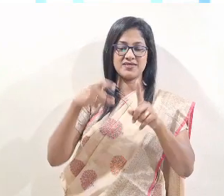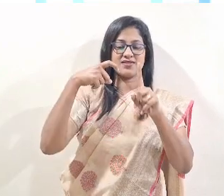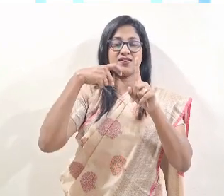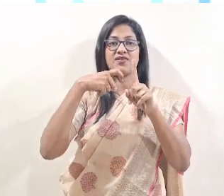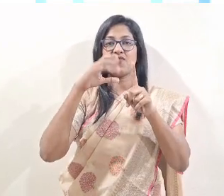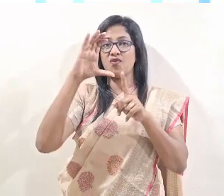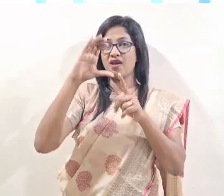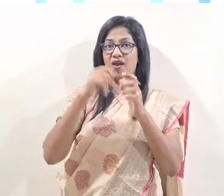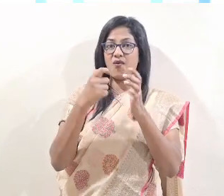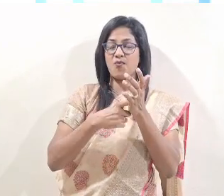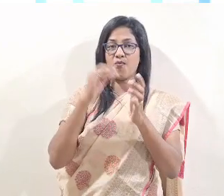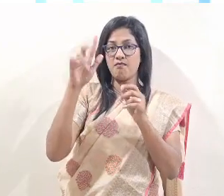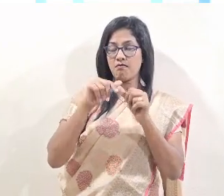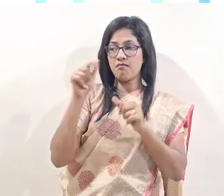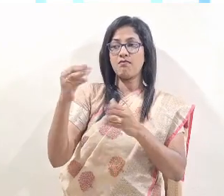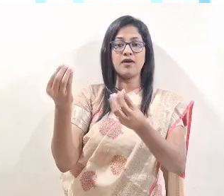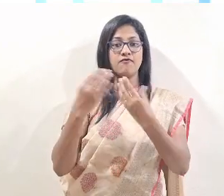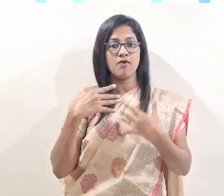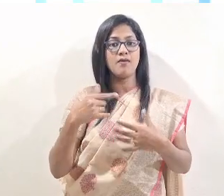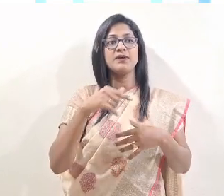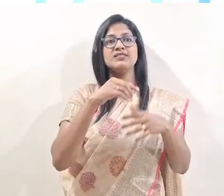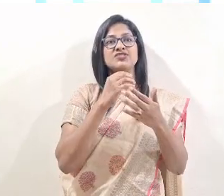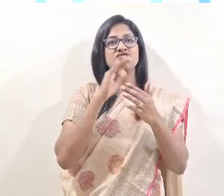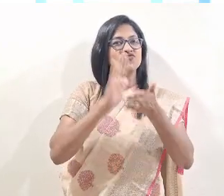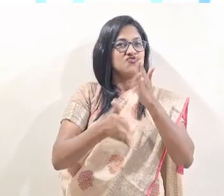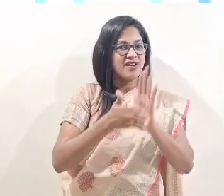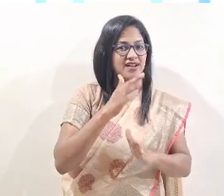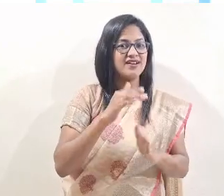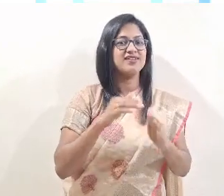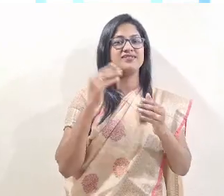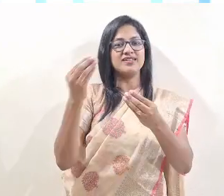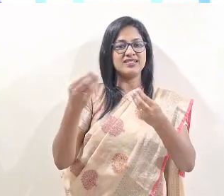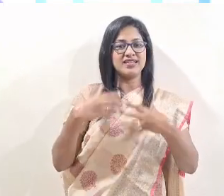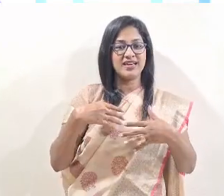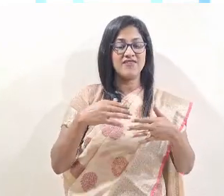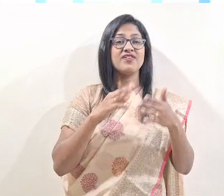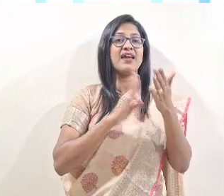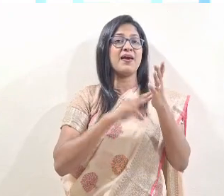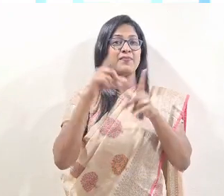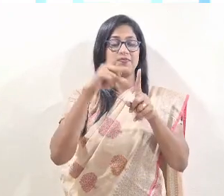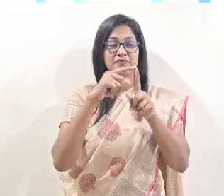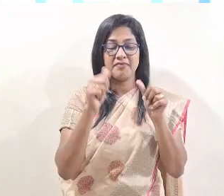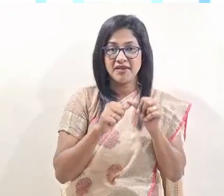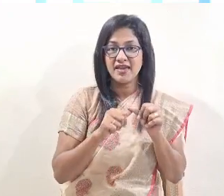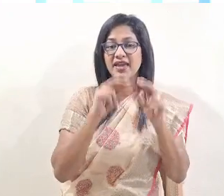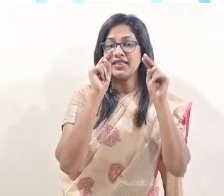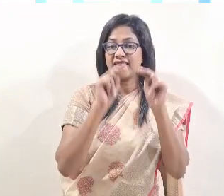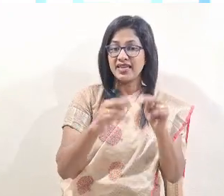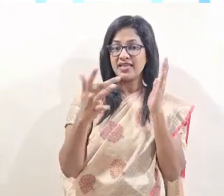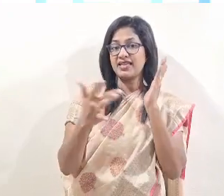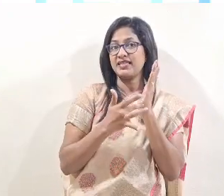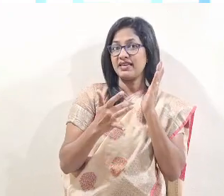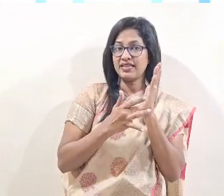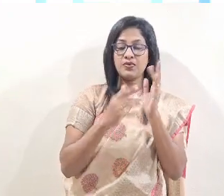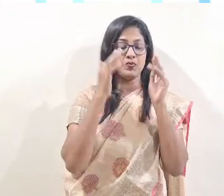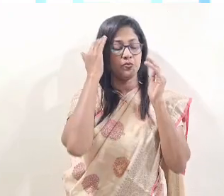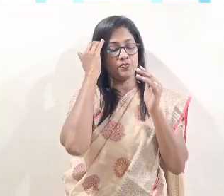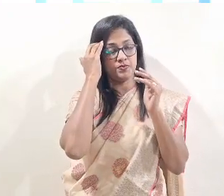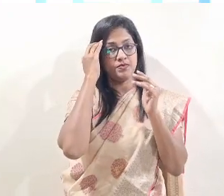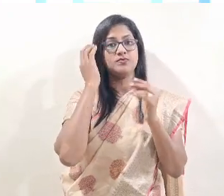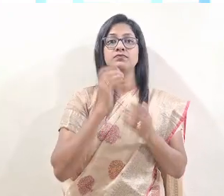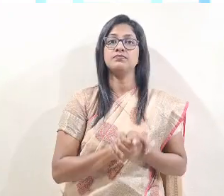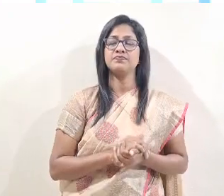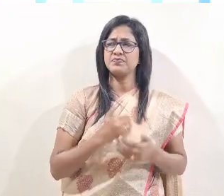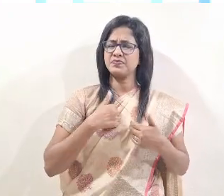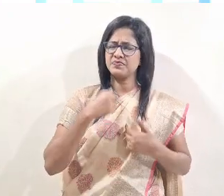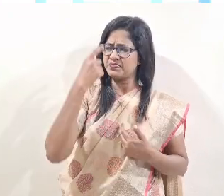HR challenge, and telling us about the MBAs you need with technical knowledge.